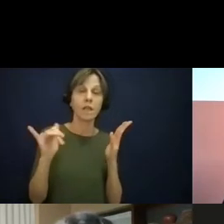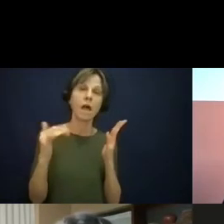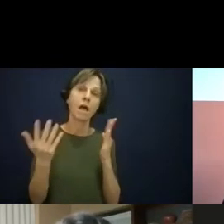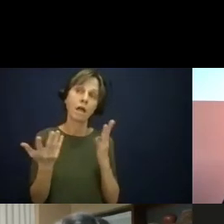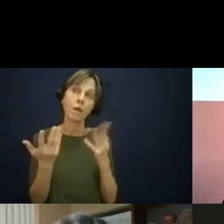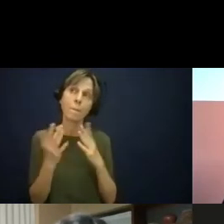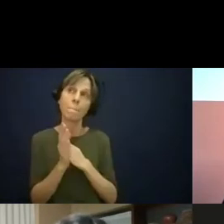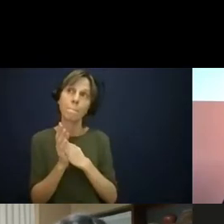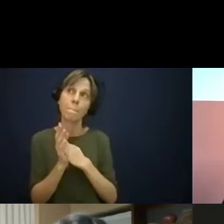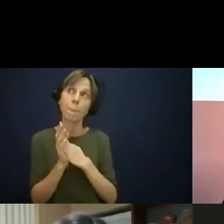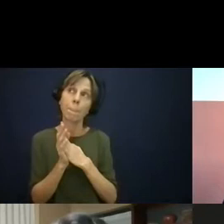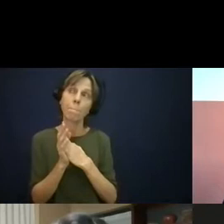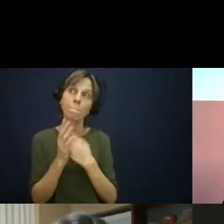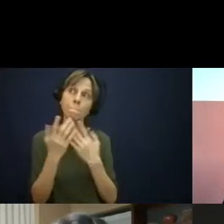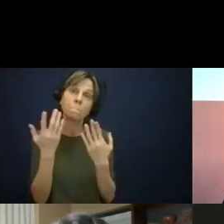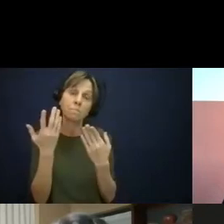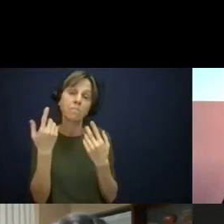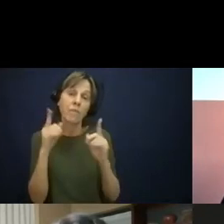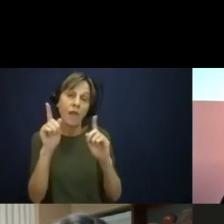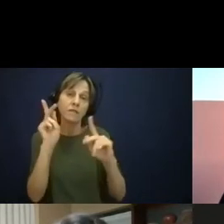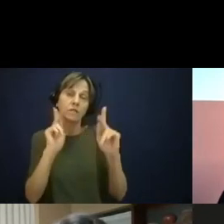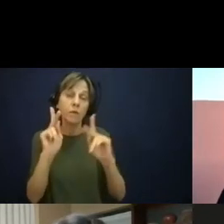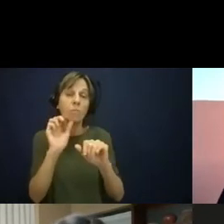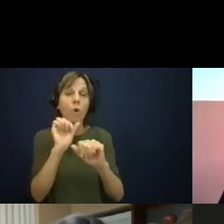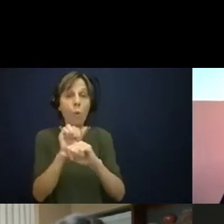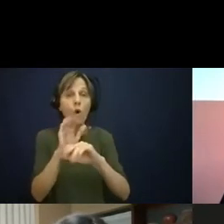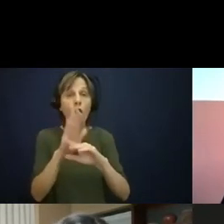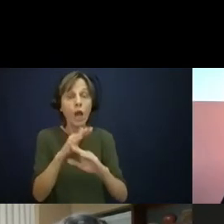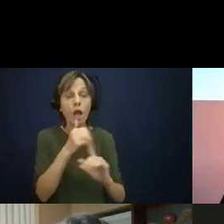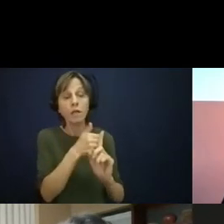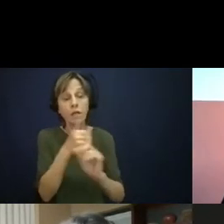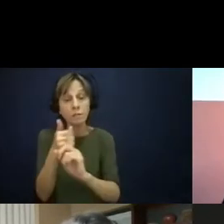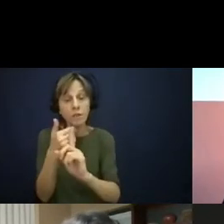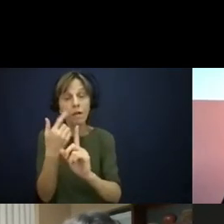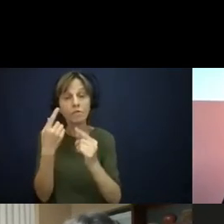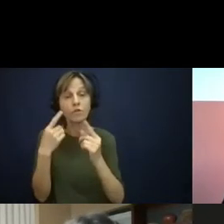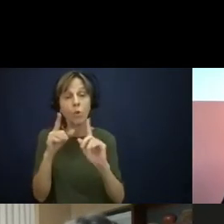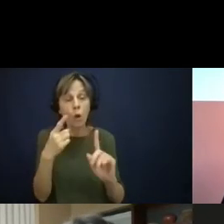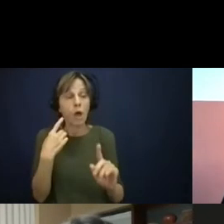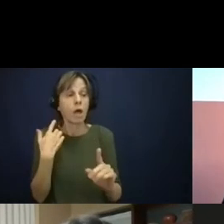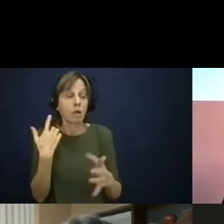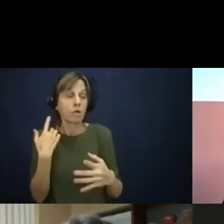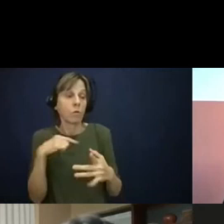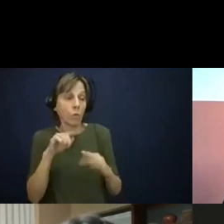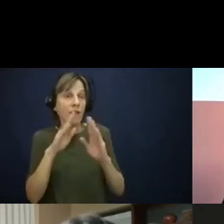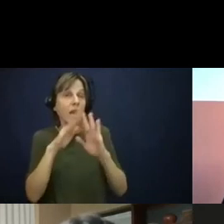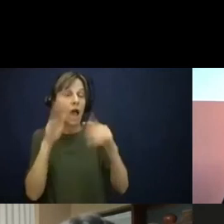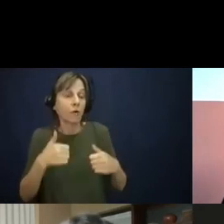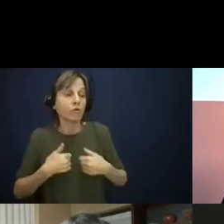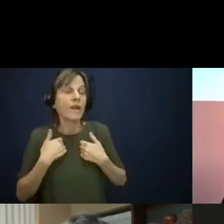as folks work on themselves within the company, as we house residents, we hire